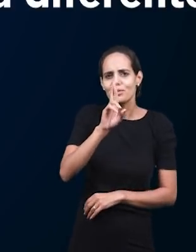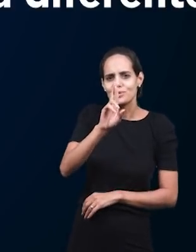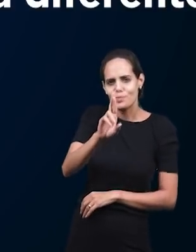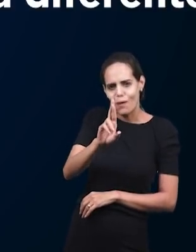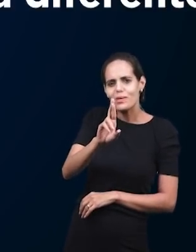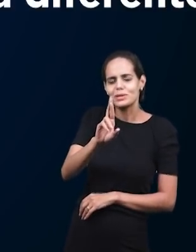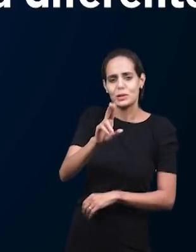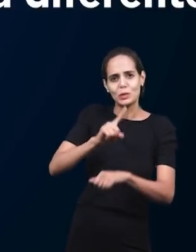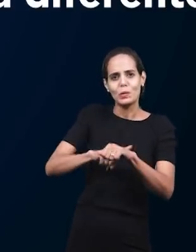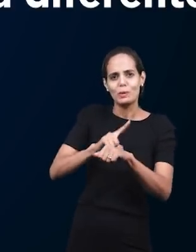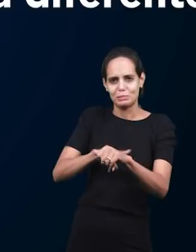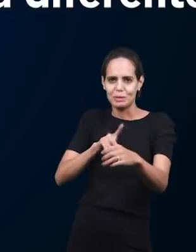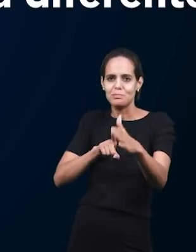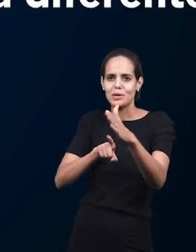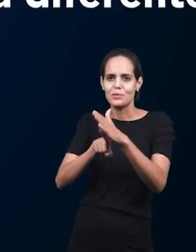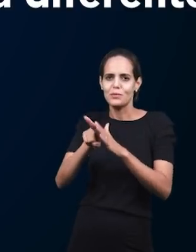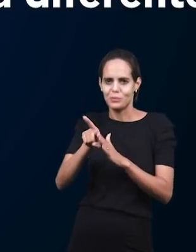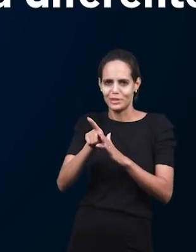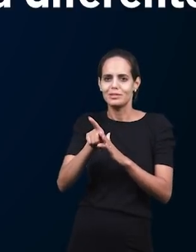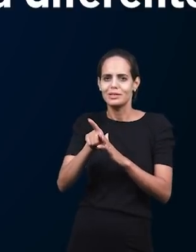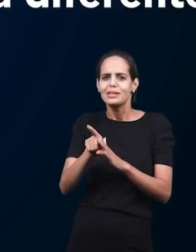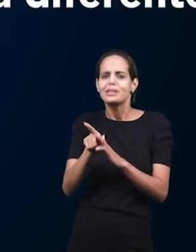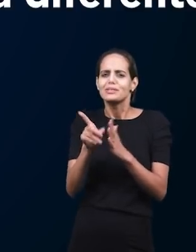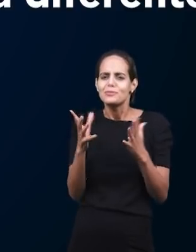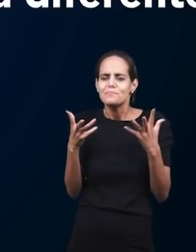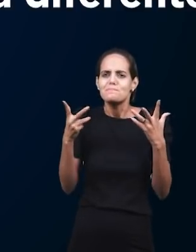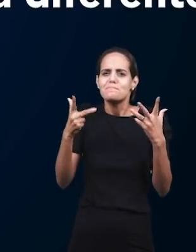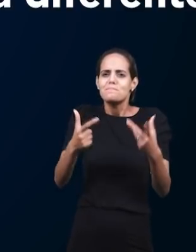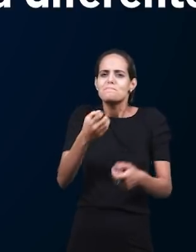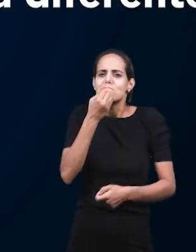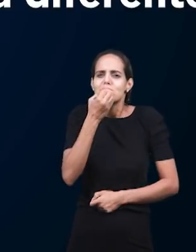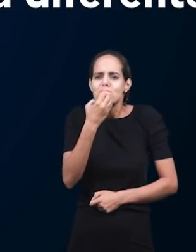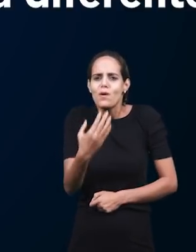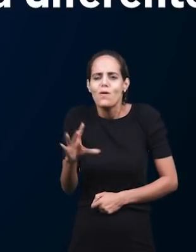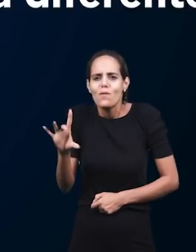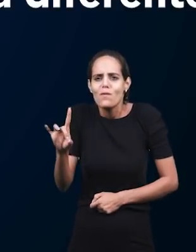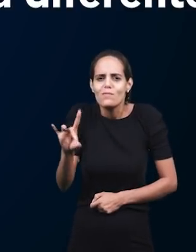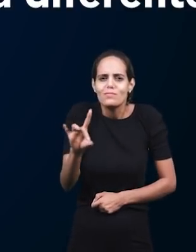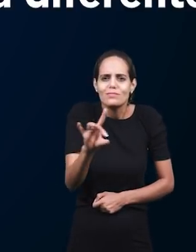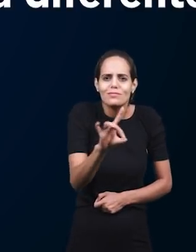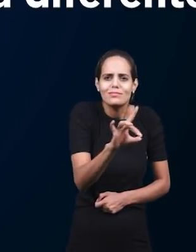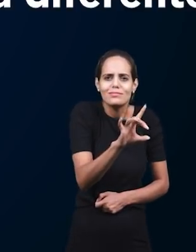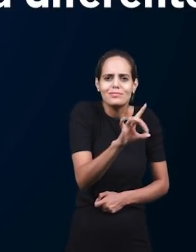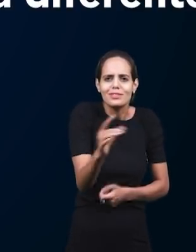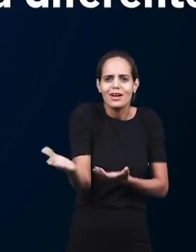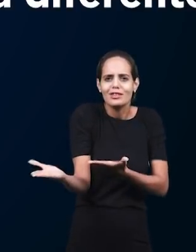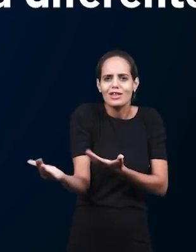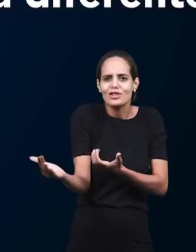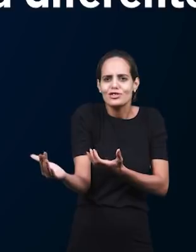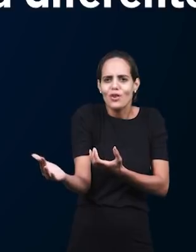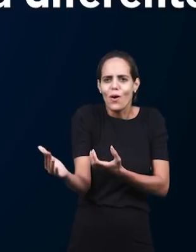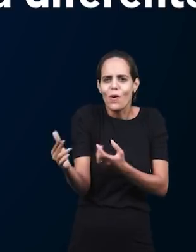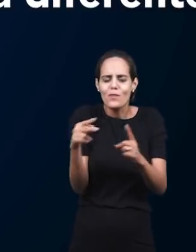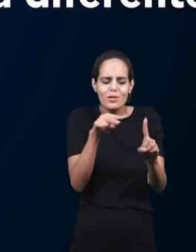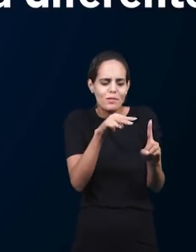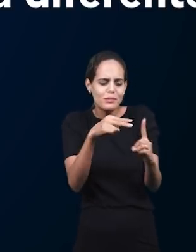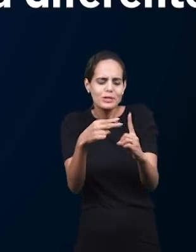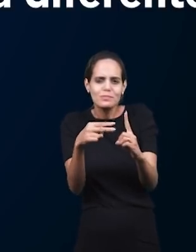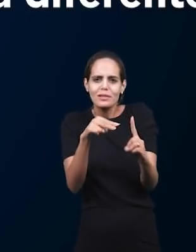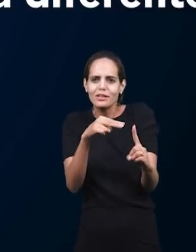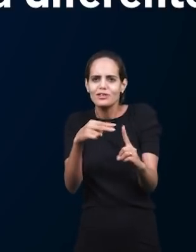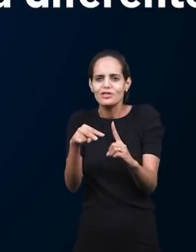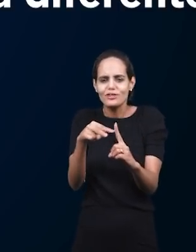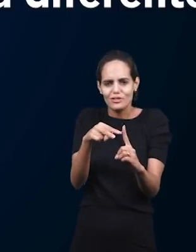will provide an answer to what is being asked. And it's been very good to see